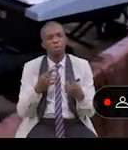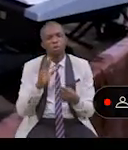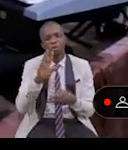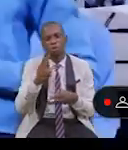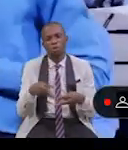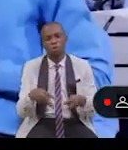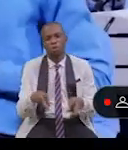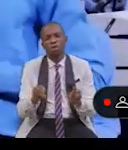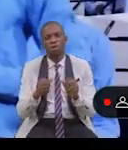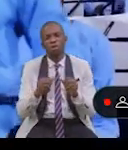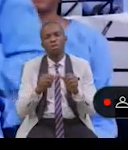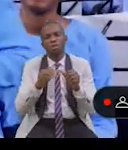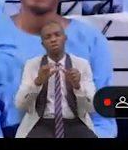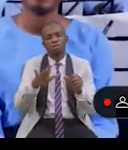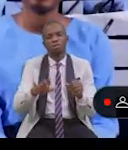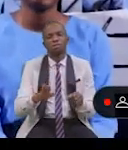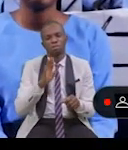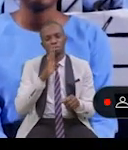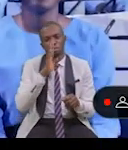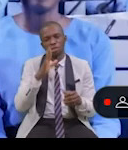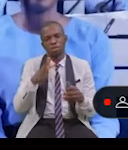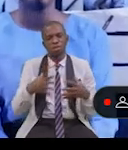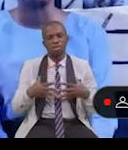Way continually be